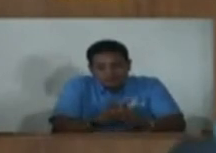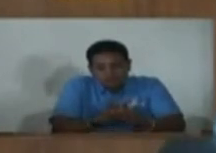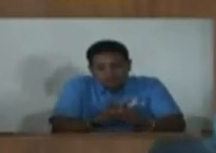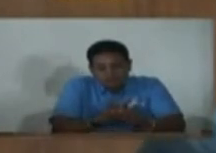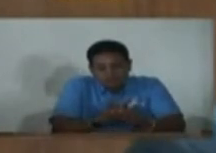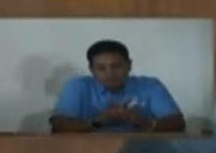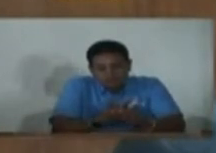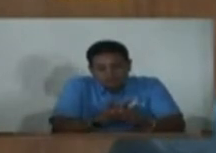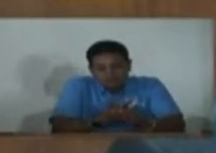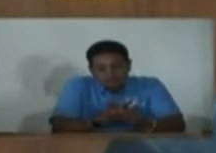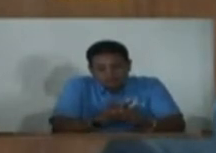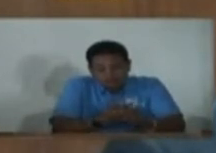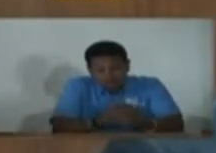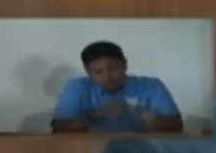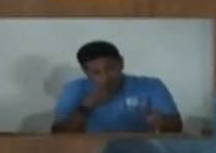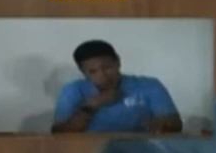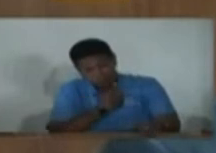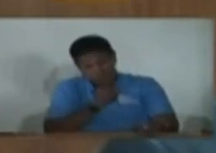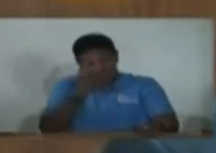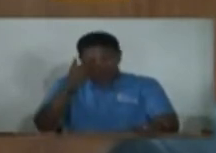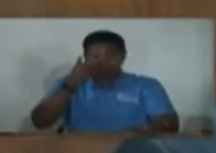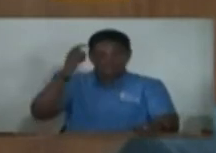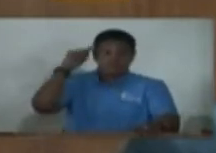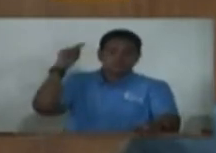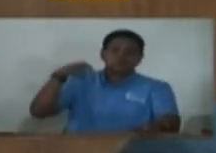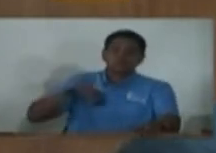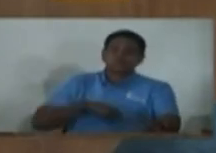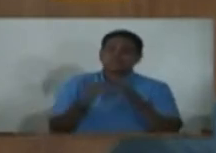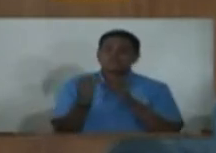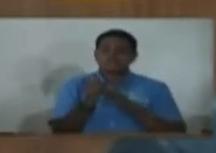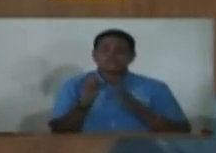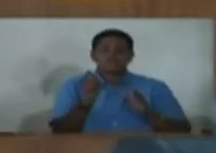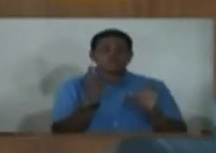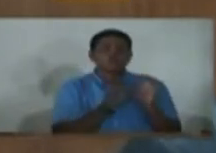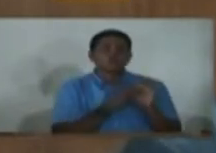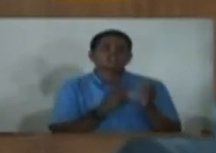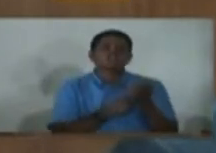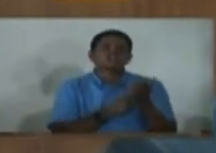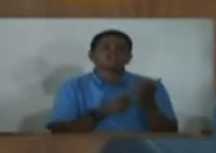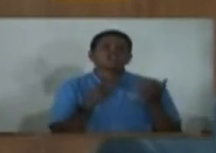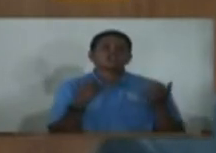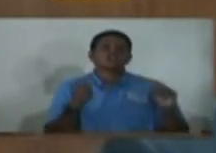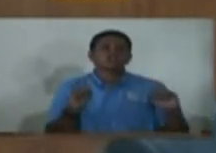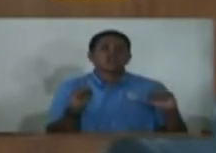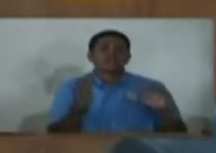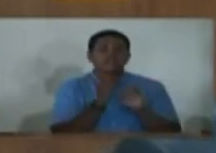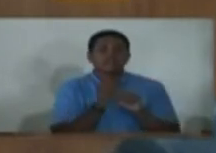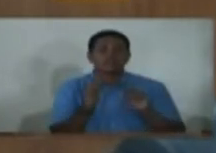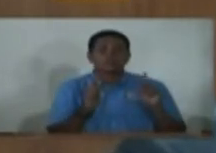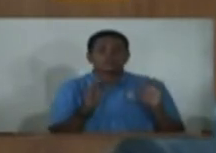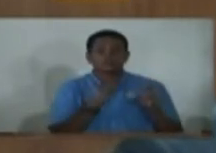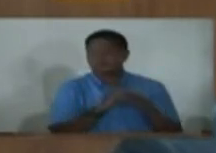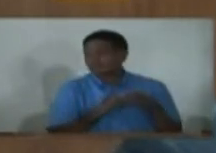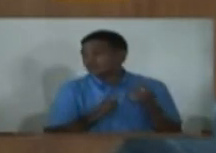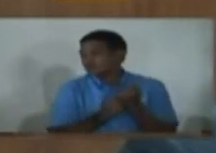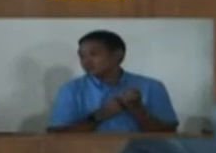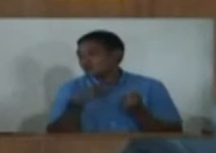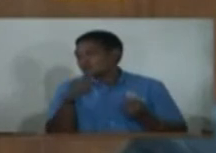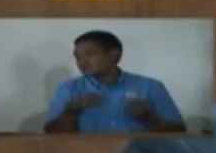join the dialogue in favor of trying to get our people to come on board with this.